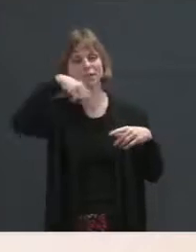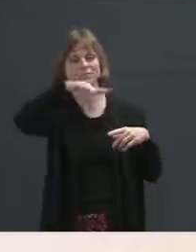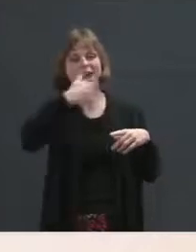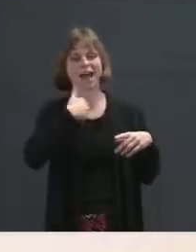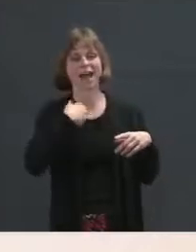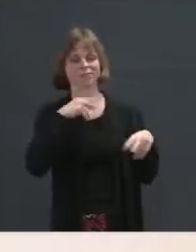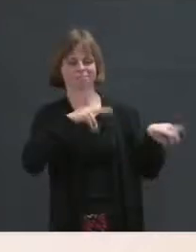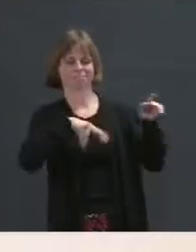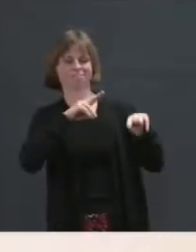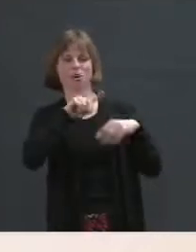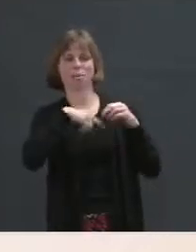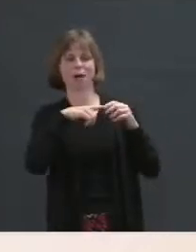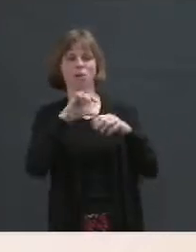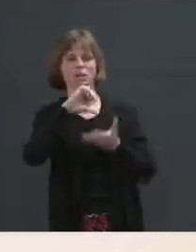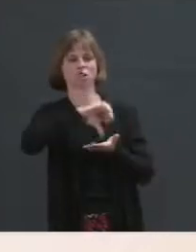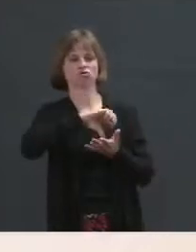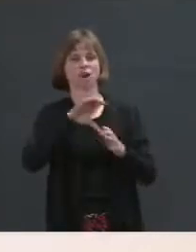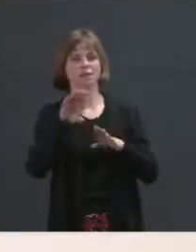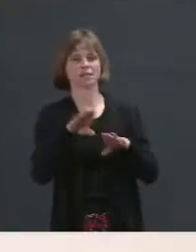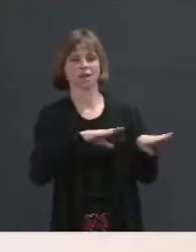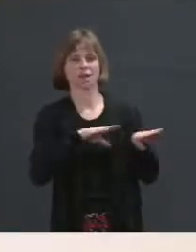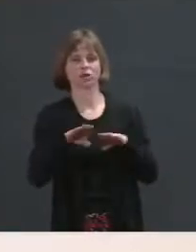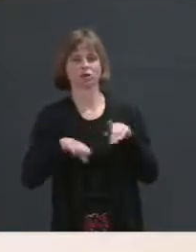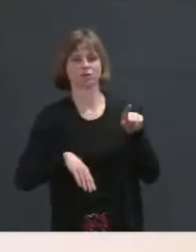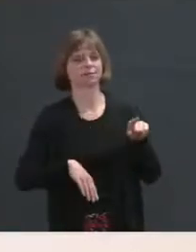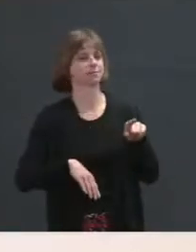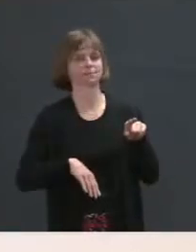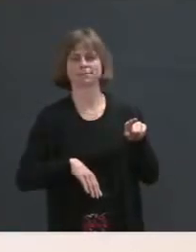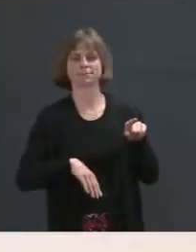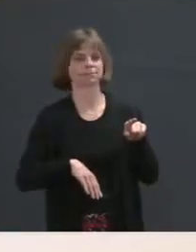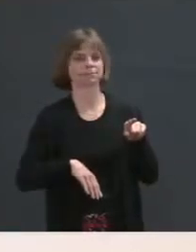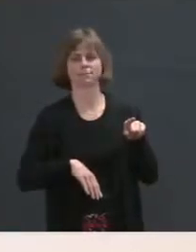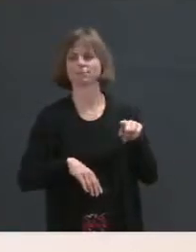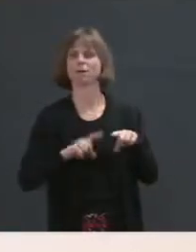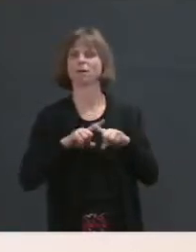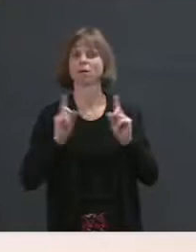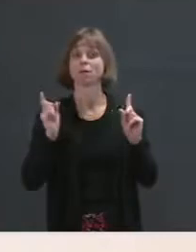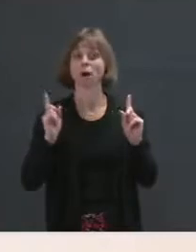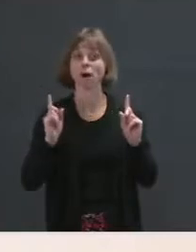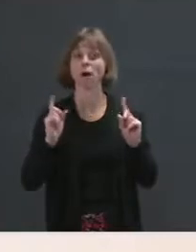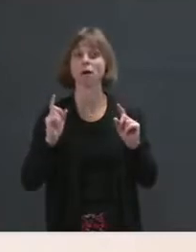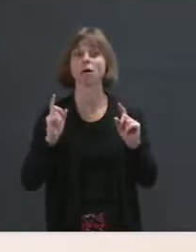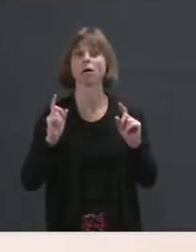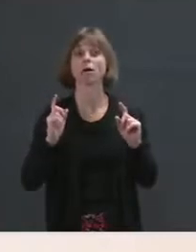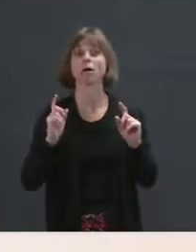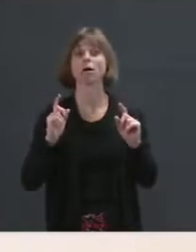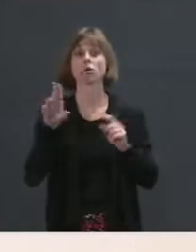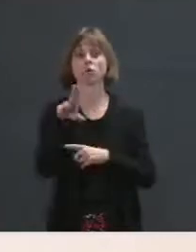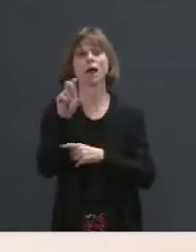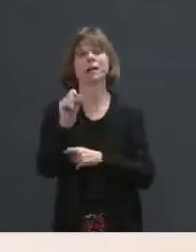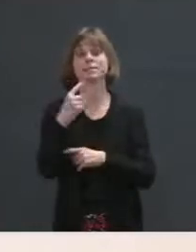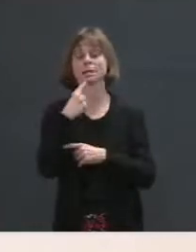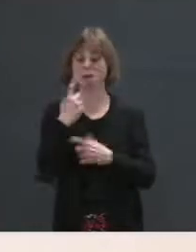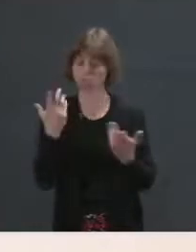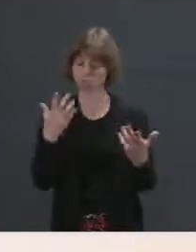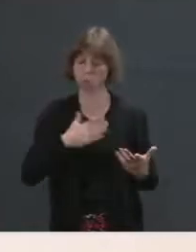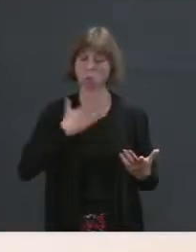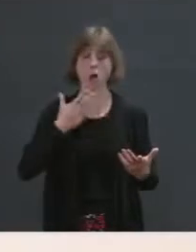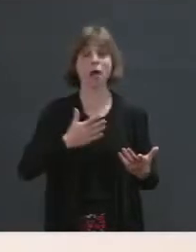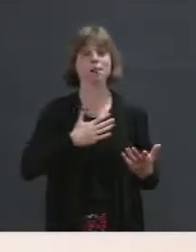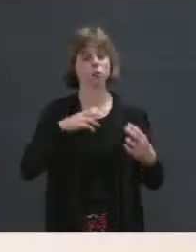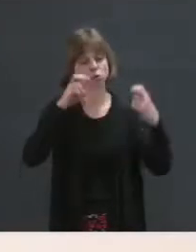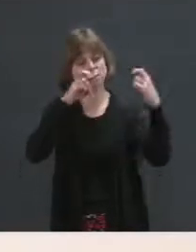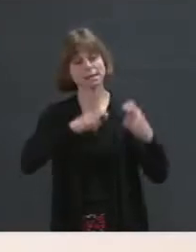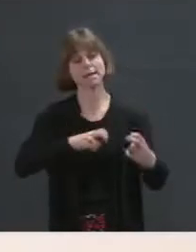we are not at that point. The point we are at is that the United States has expressed an openness to an invitation to have a diplomatic